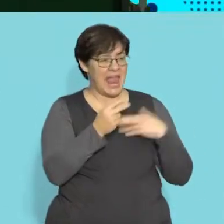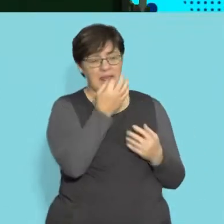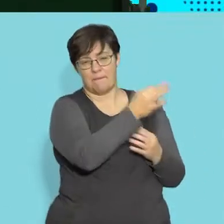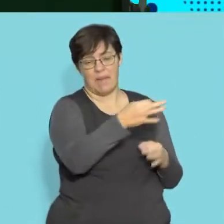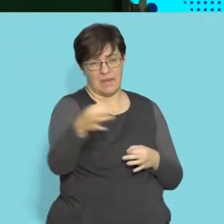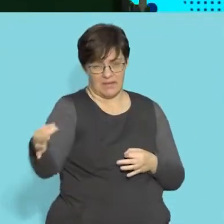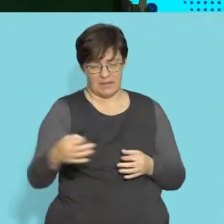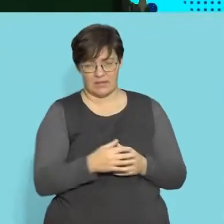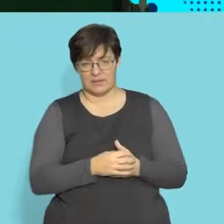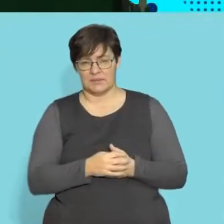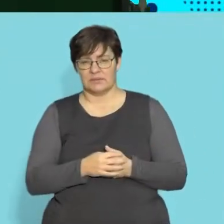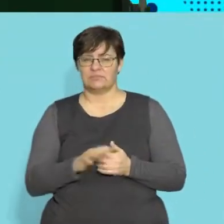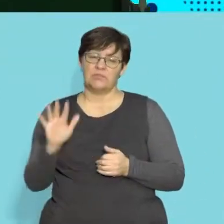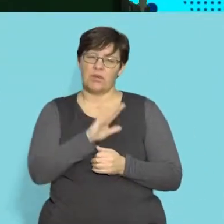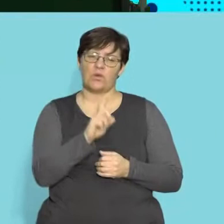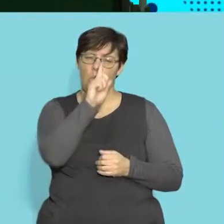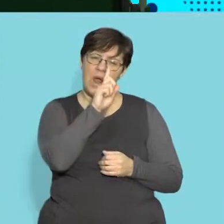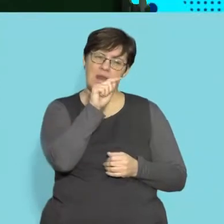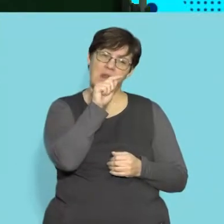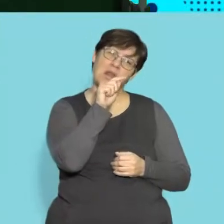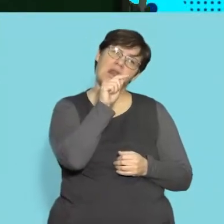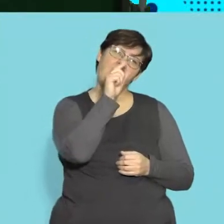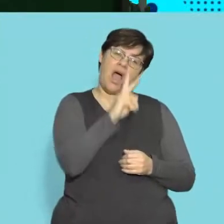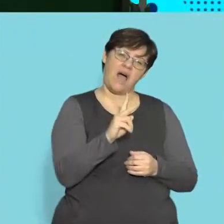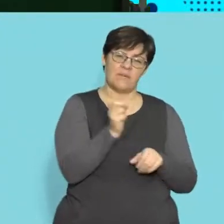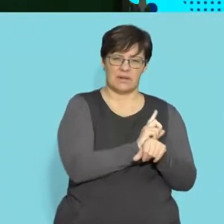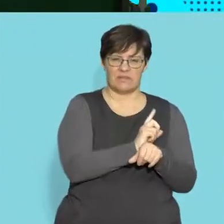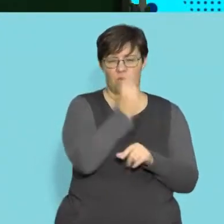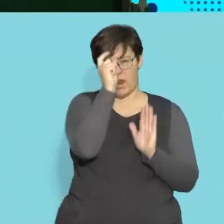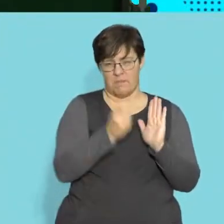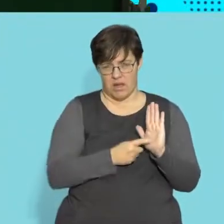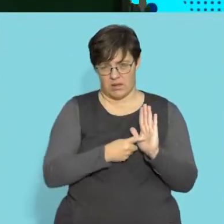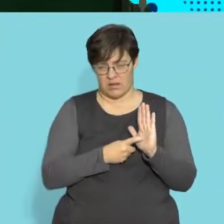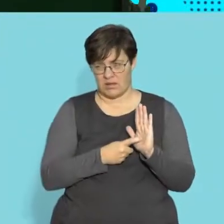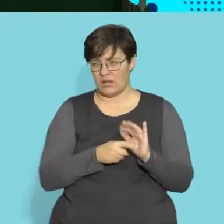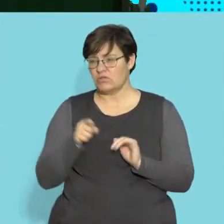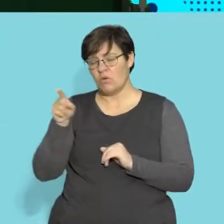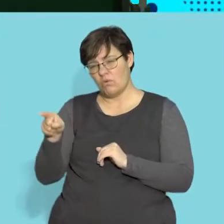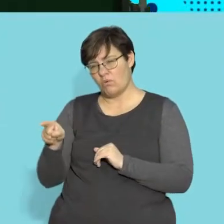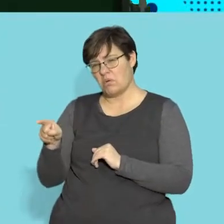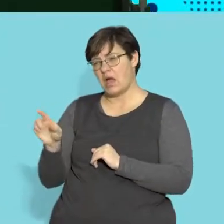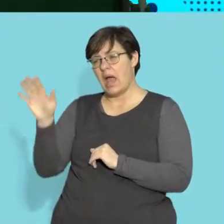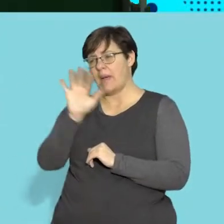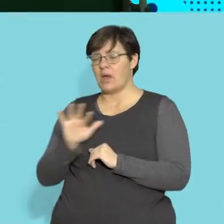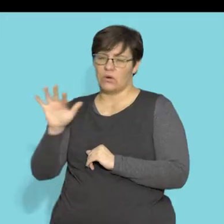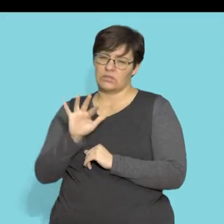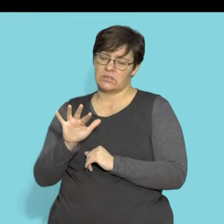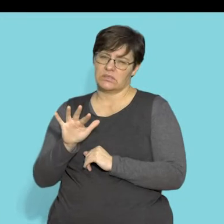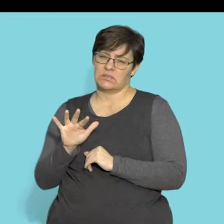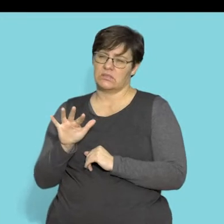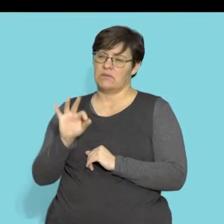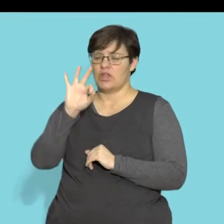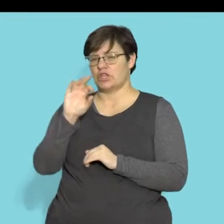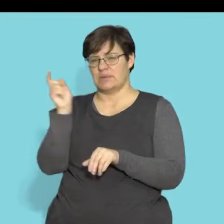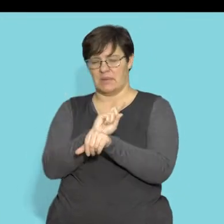any of these papers. It's often a minute and a half per mark. So guys, more or less, you need to keep